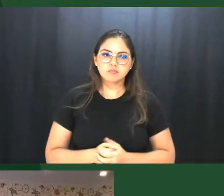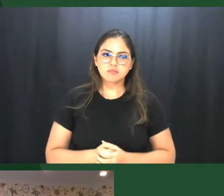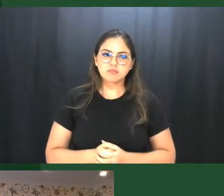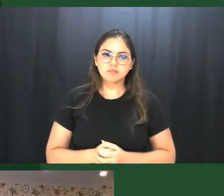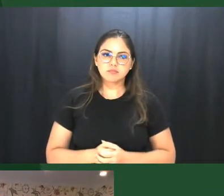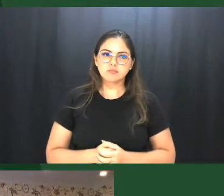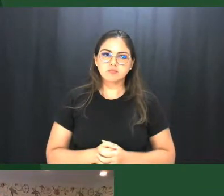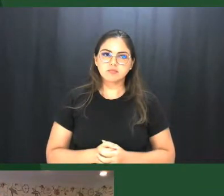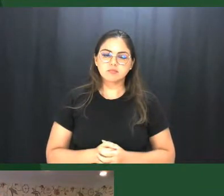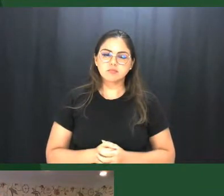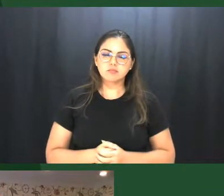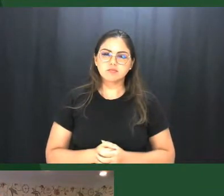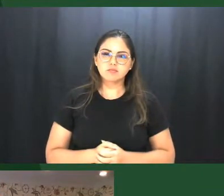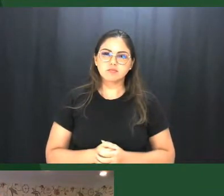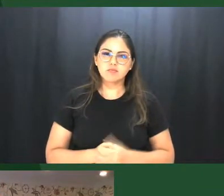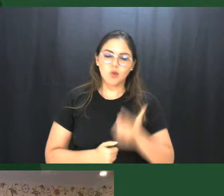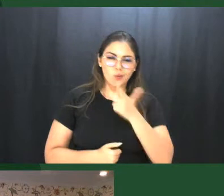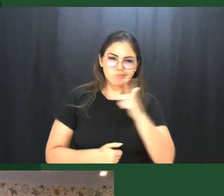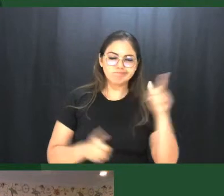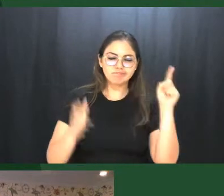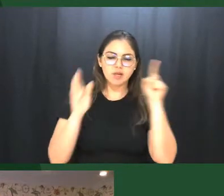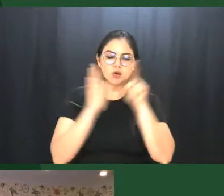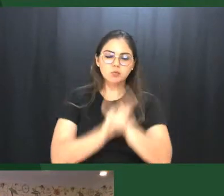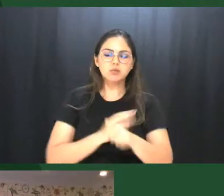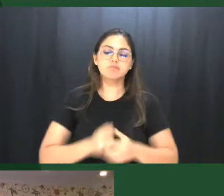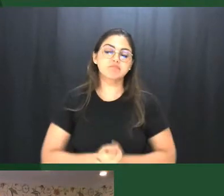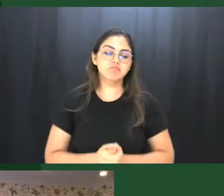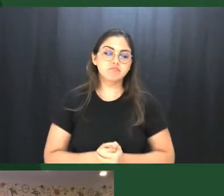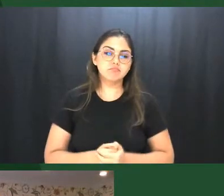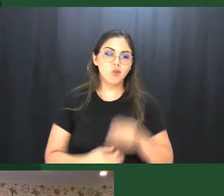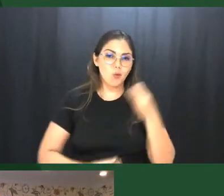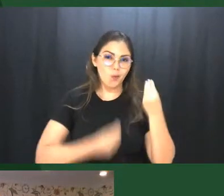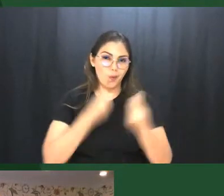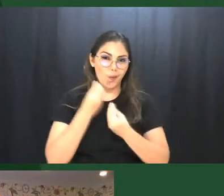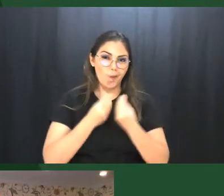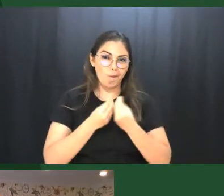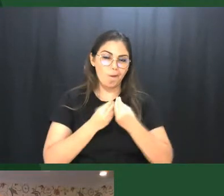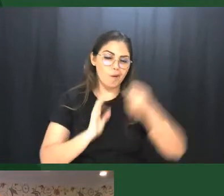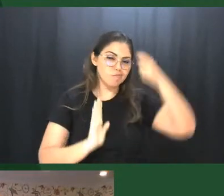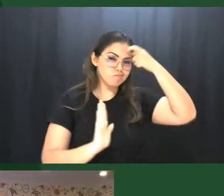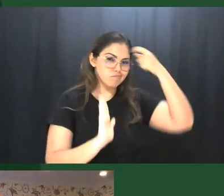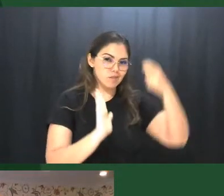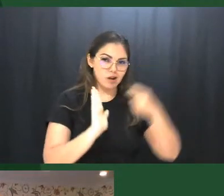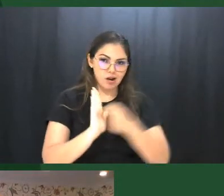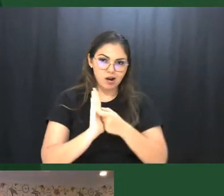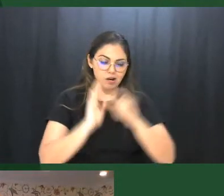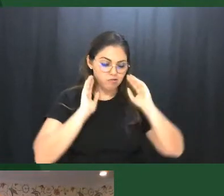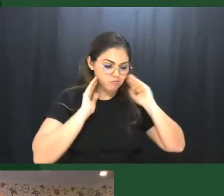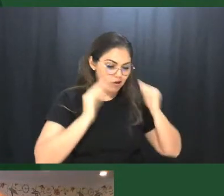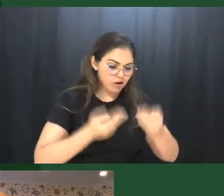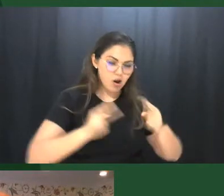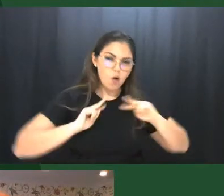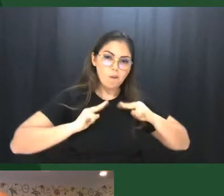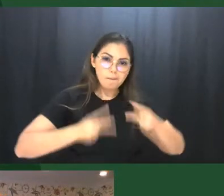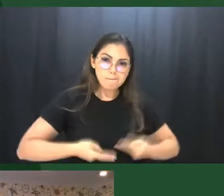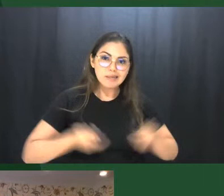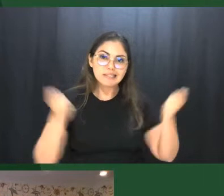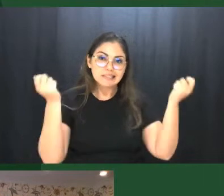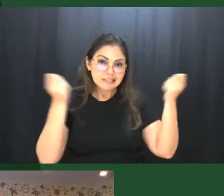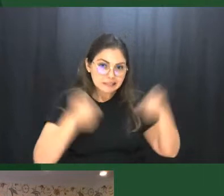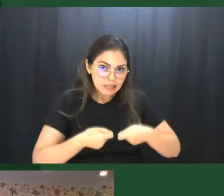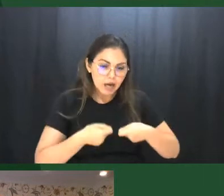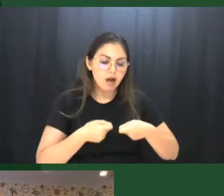Natalia Alves asked, how could Hci AI be used in automatic AI assessment